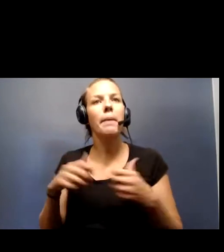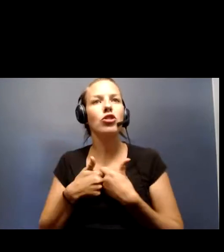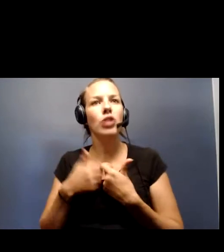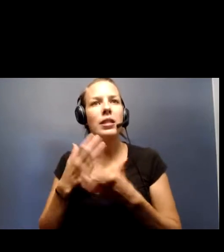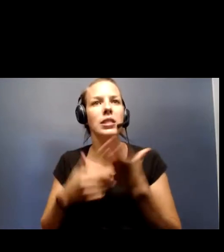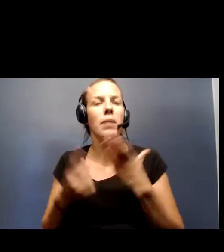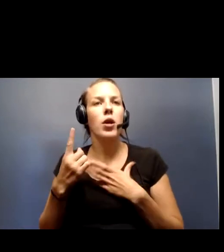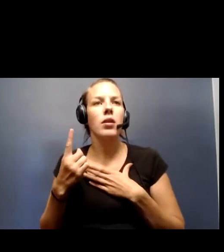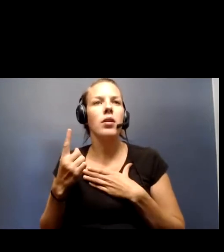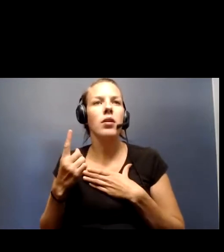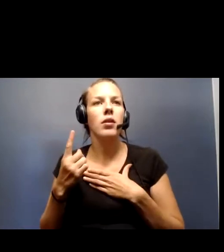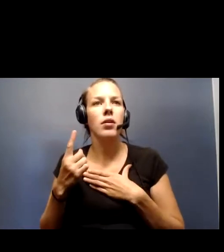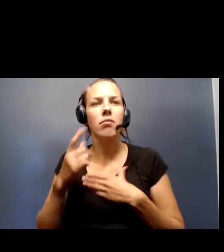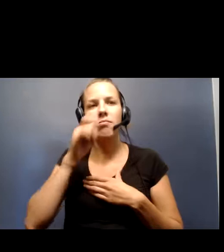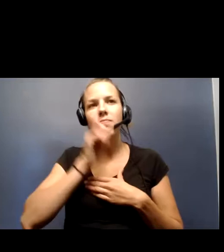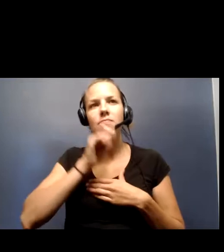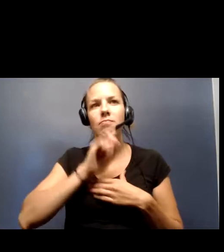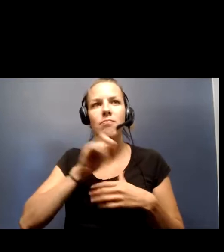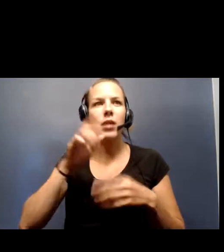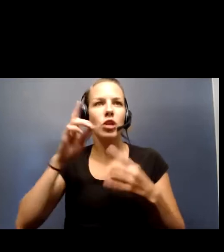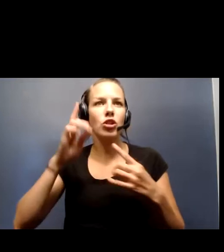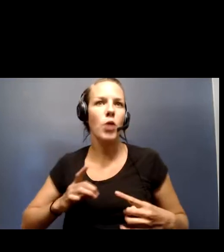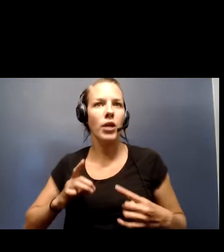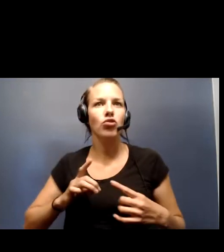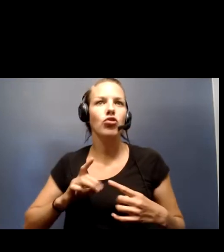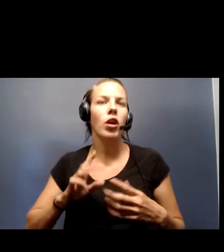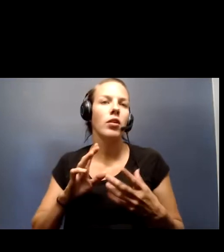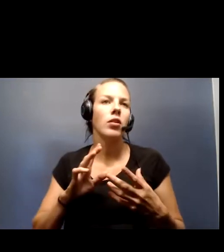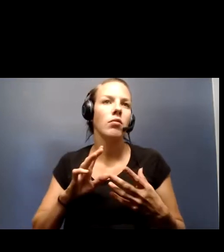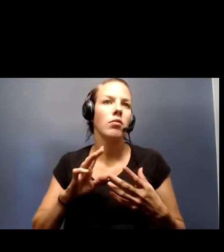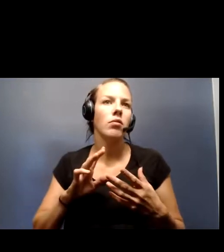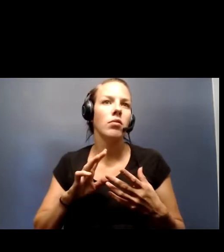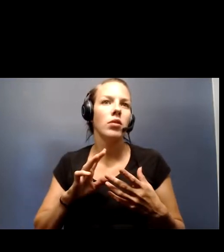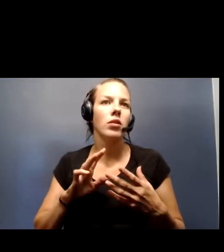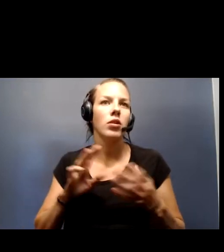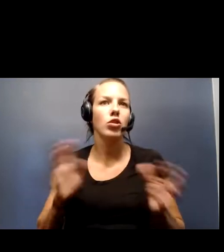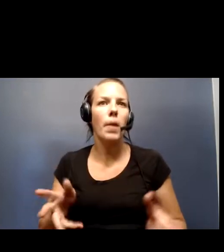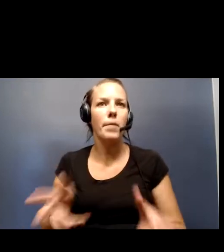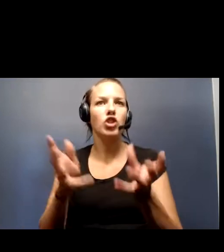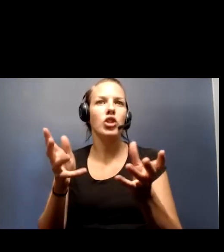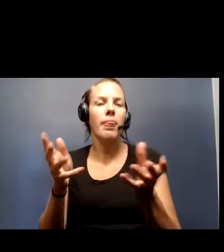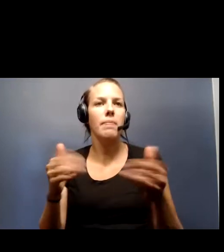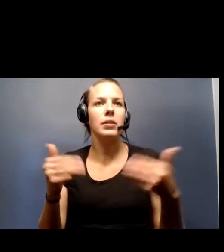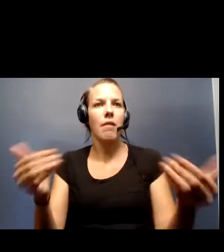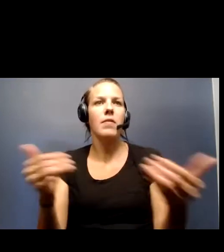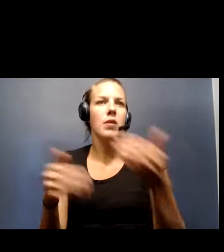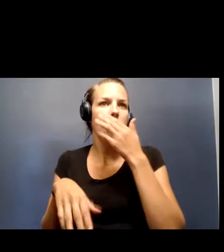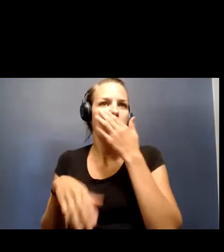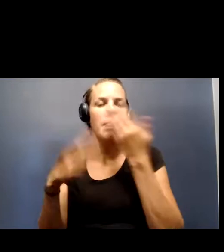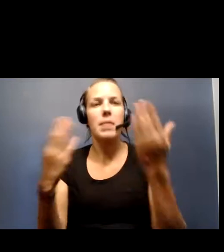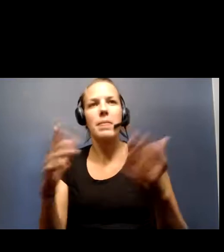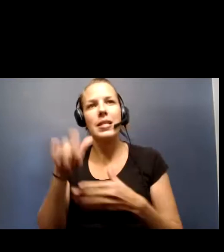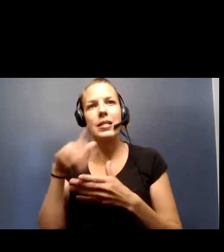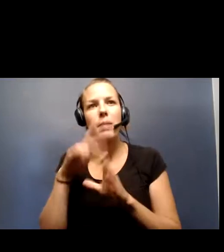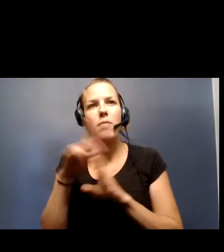is suffering from depression to push themselves forward, and they may need some professional help